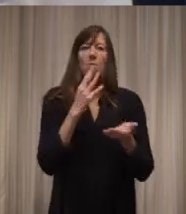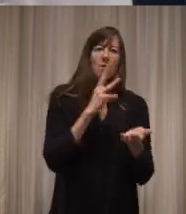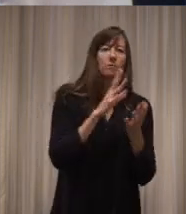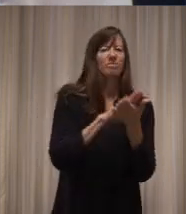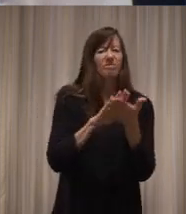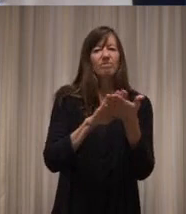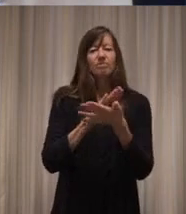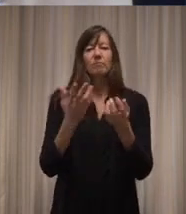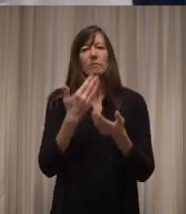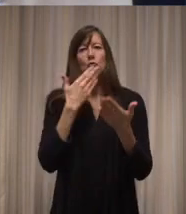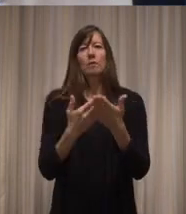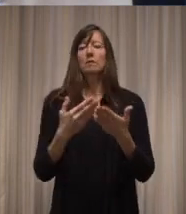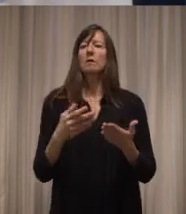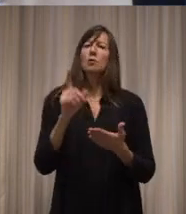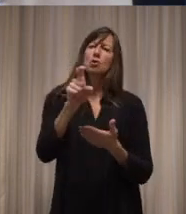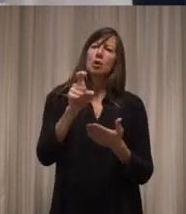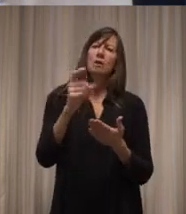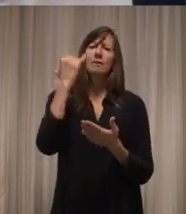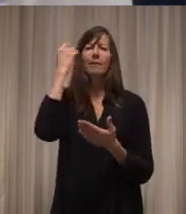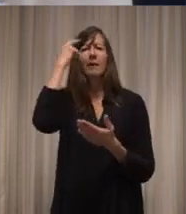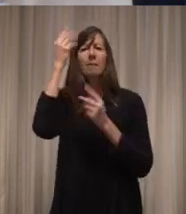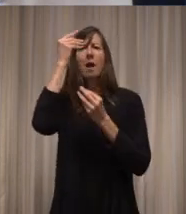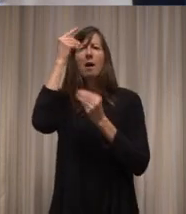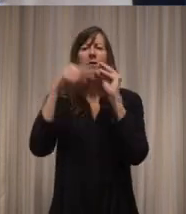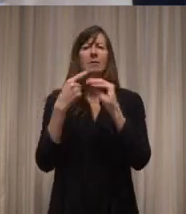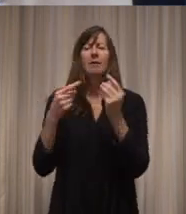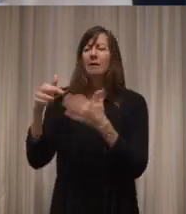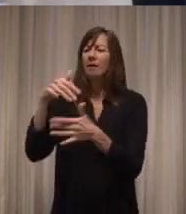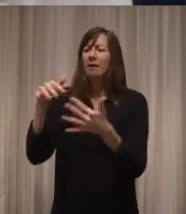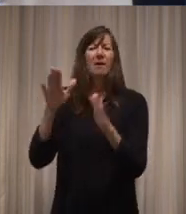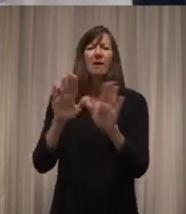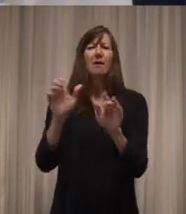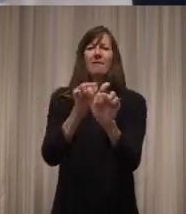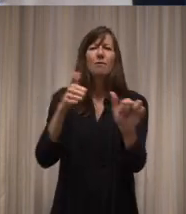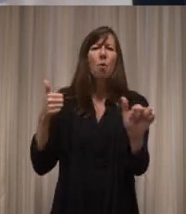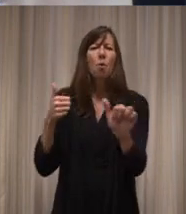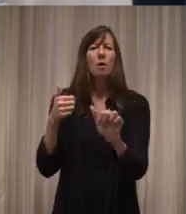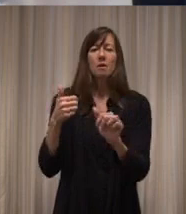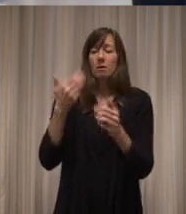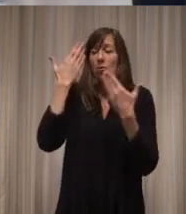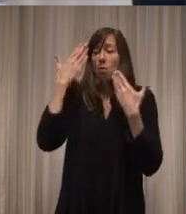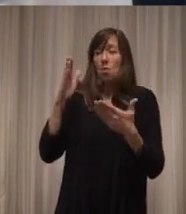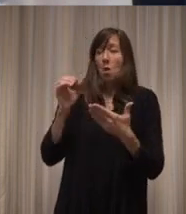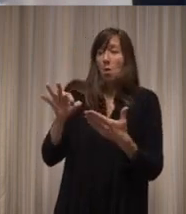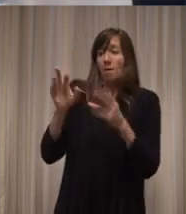stranger at a grocery store or someone who you don't know whether they have been exposed or not.